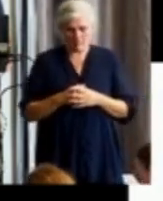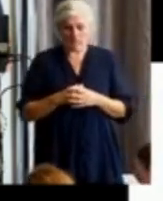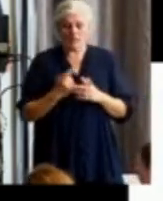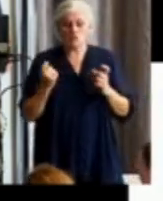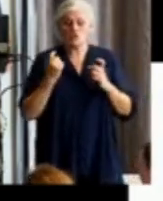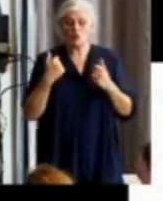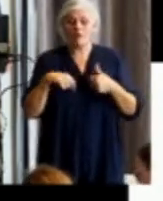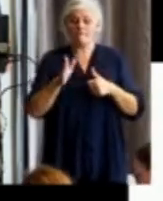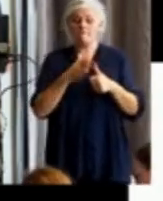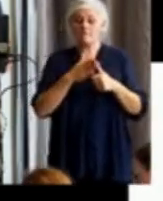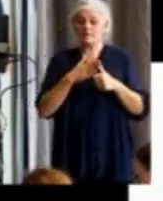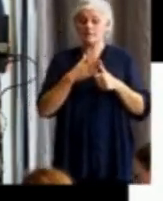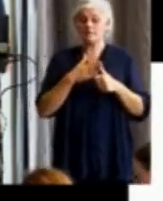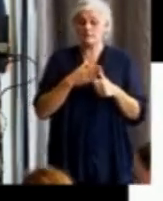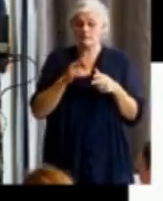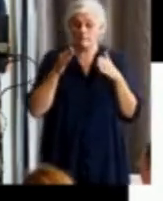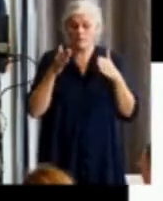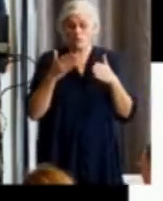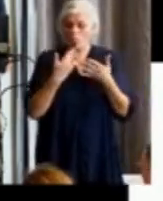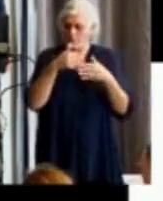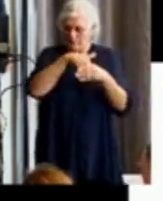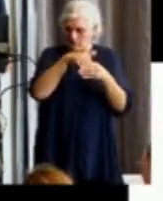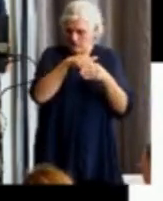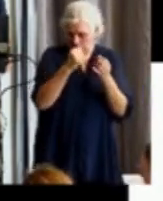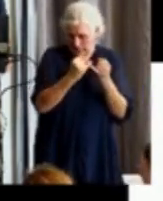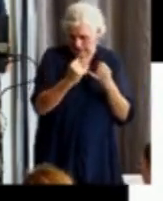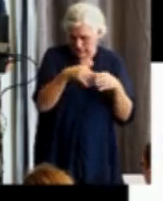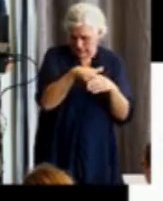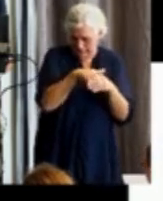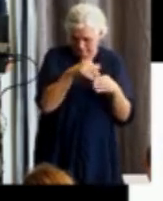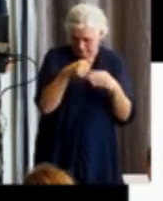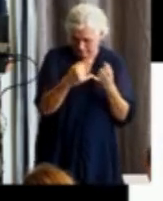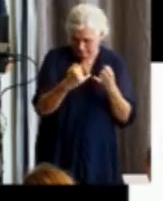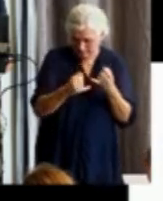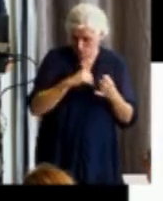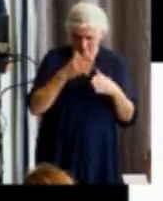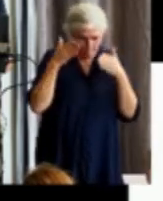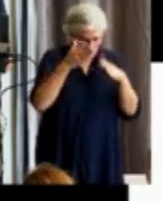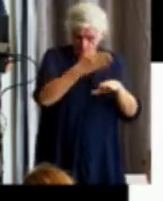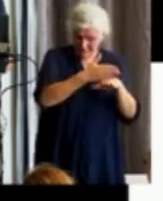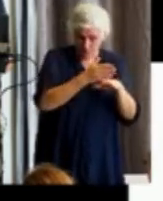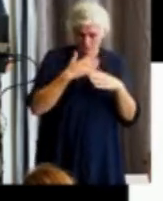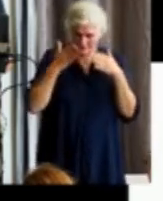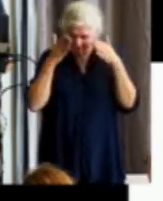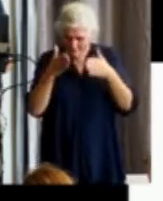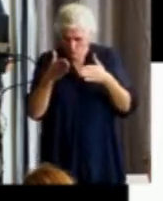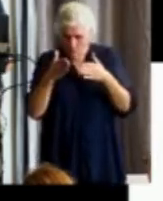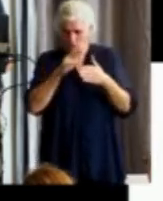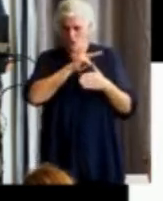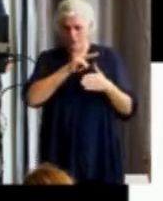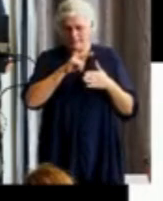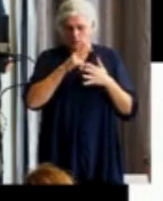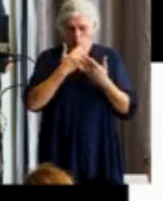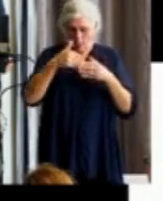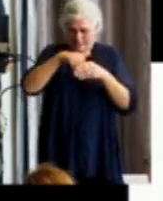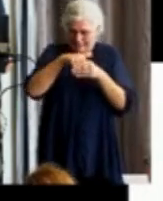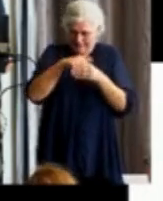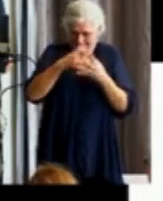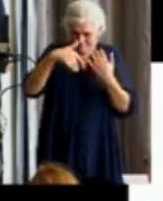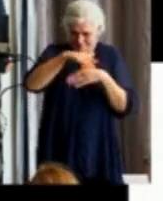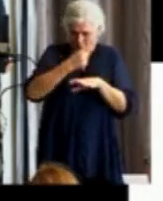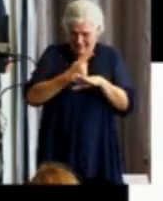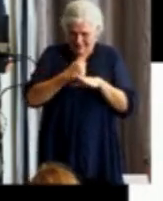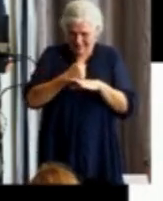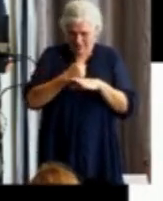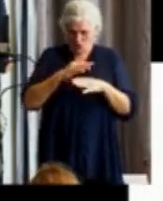So first of all, we looked at compositional changes. So this is not looking at the function, this is just looking at the known species that are present